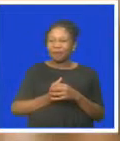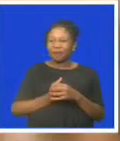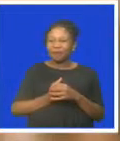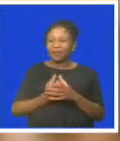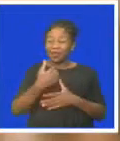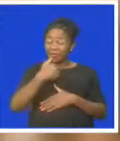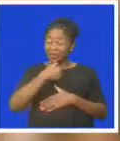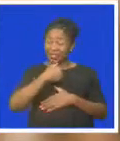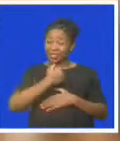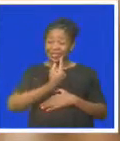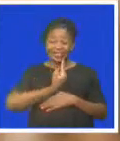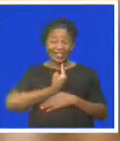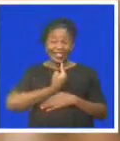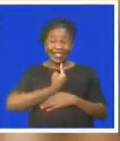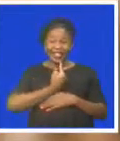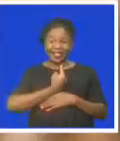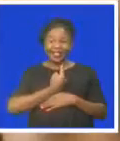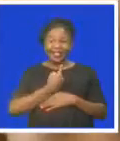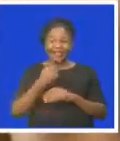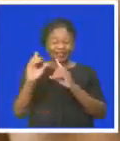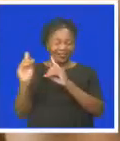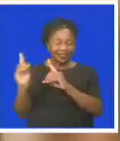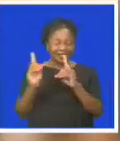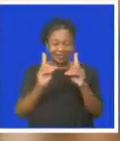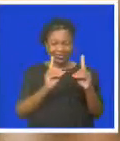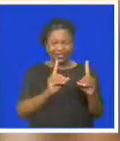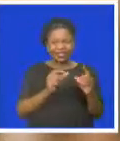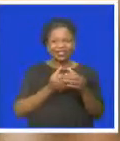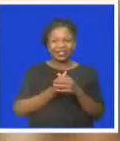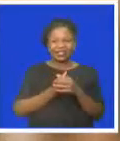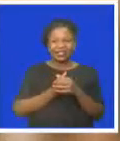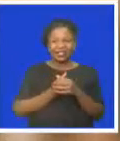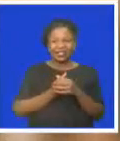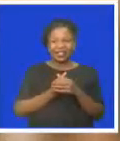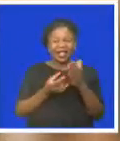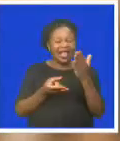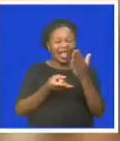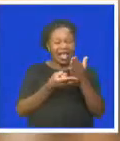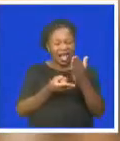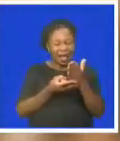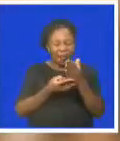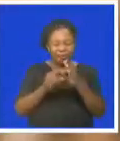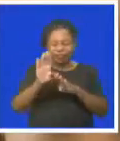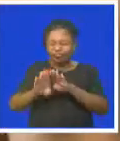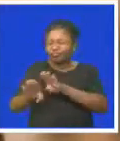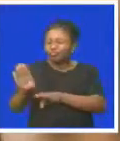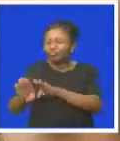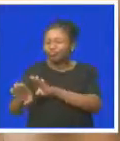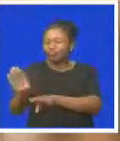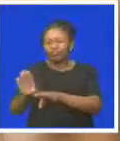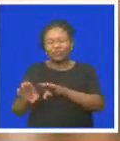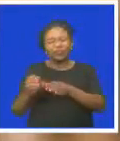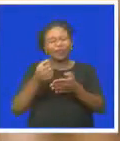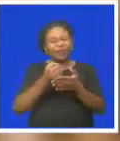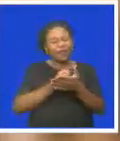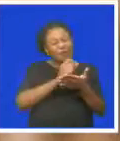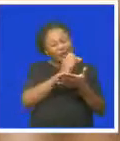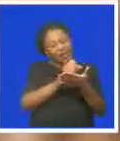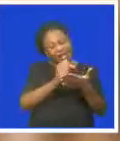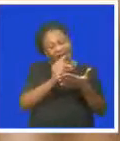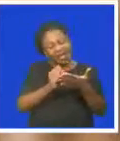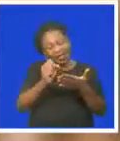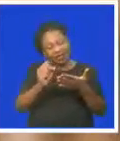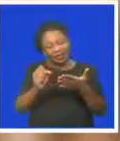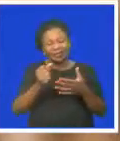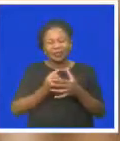a teacher. I help pupils or a learner to learn to write. How